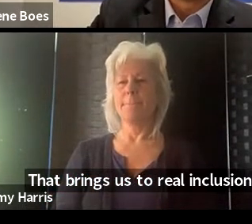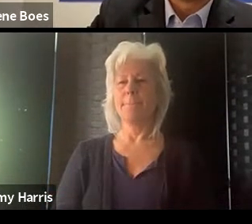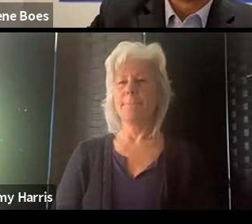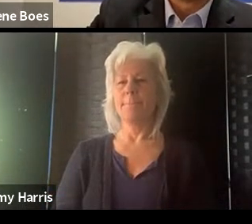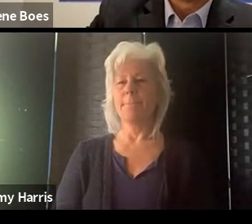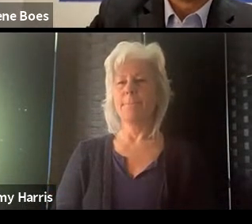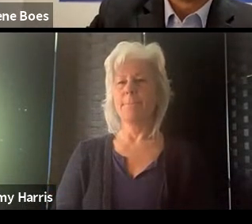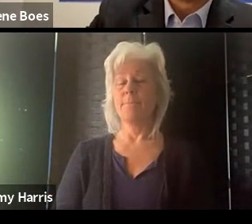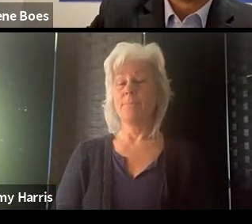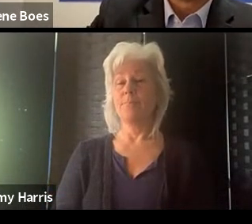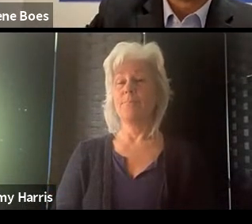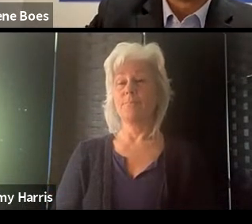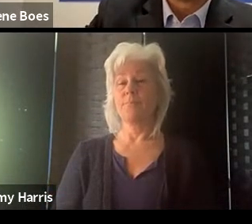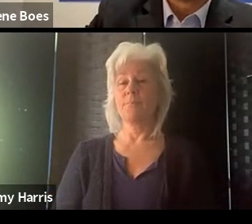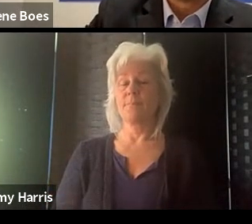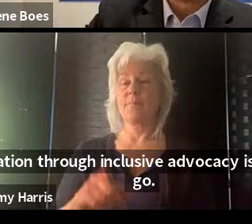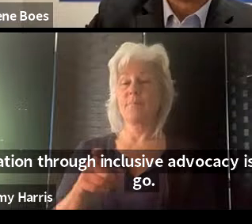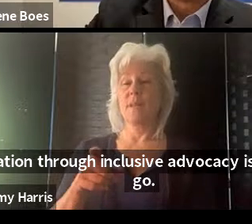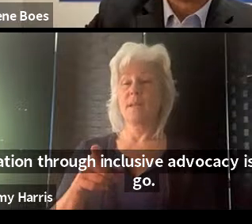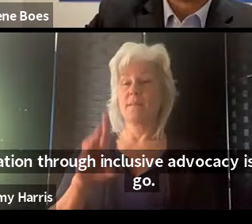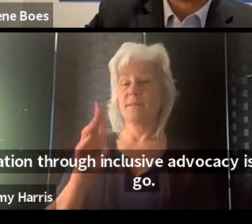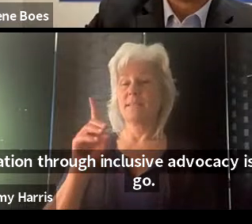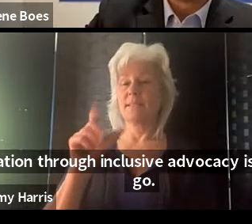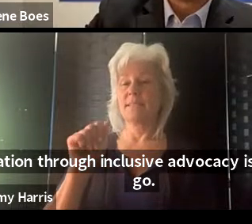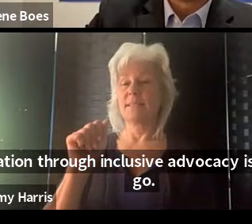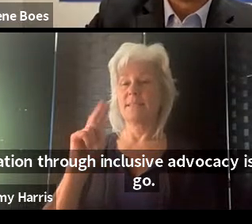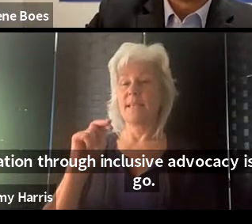I think Janet had one of the